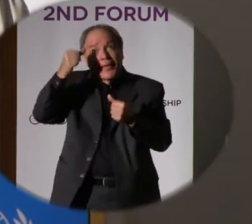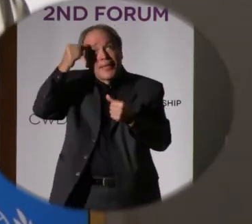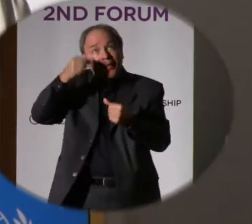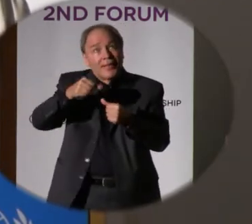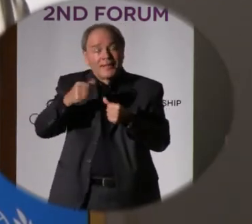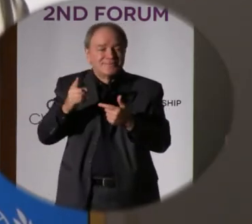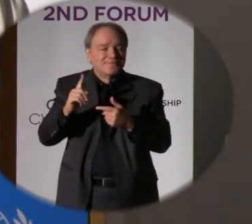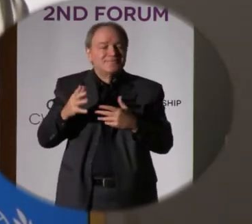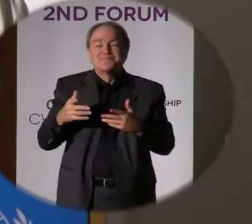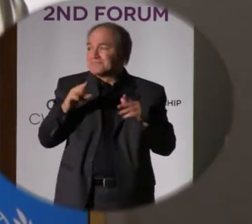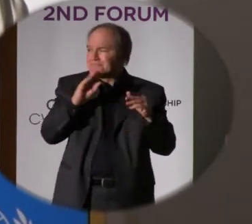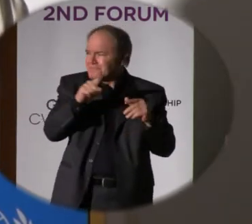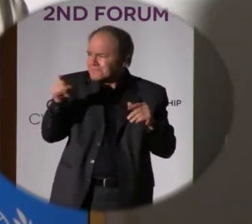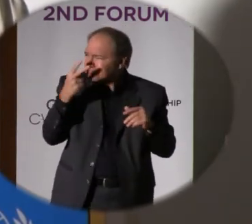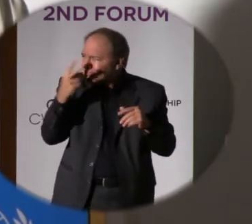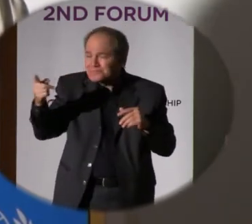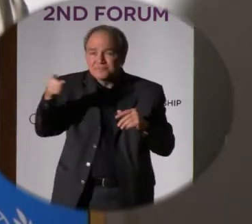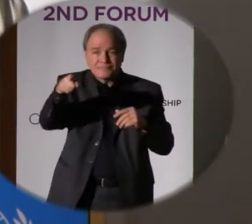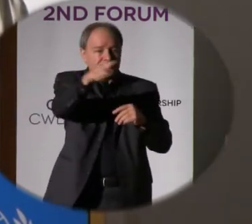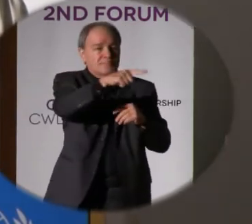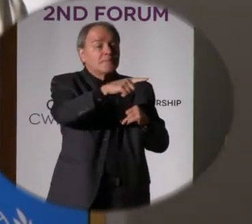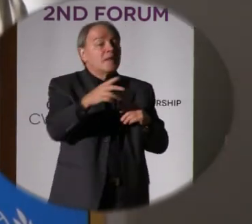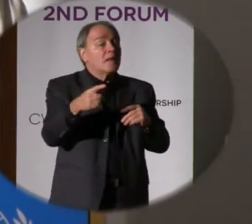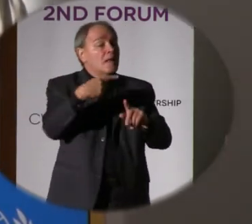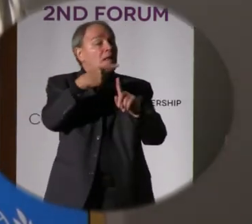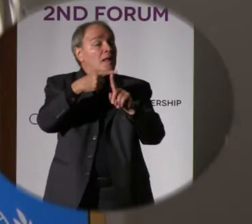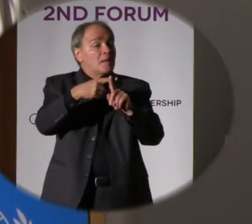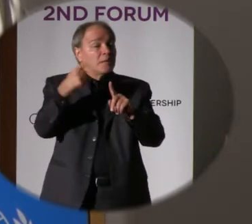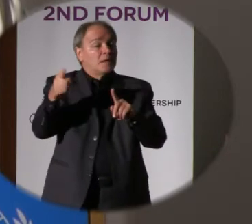live streaming the event at